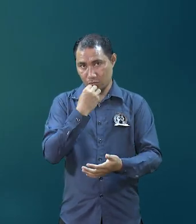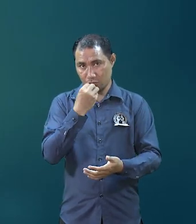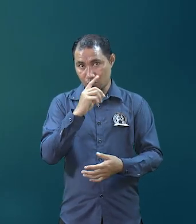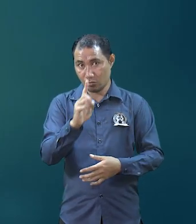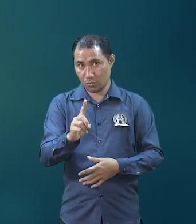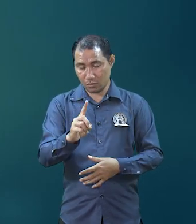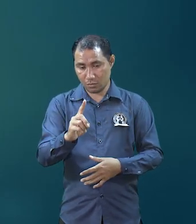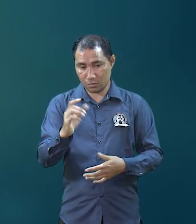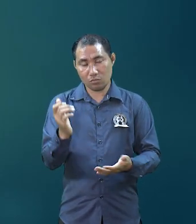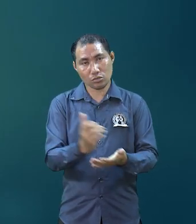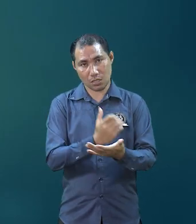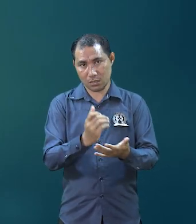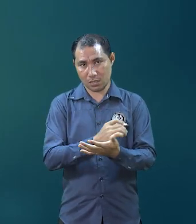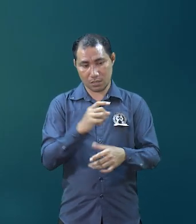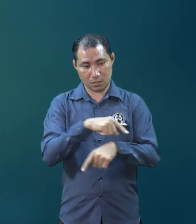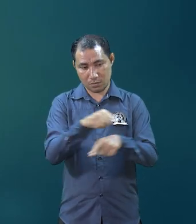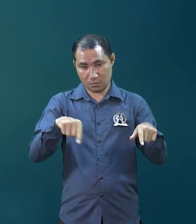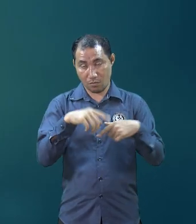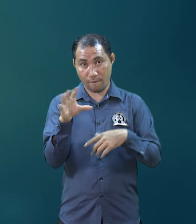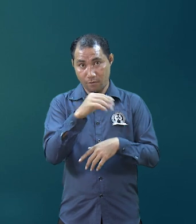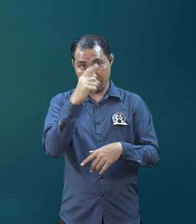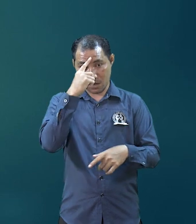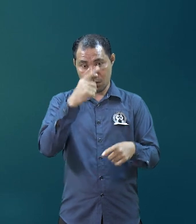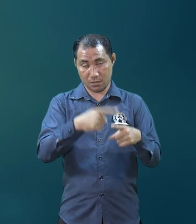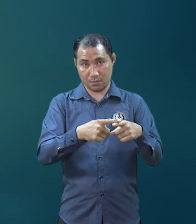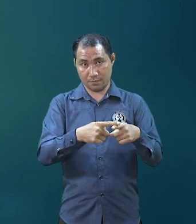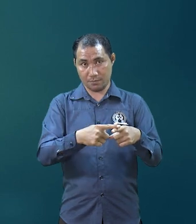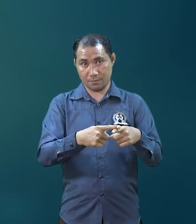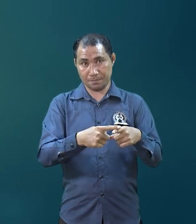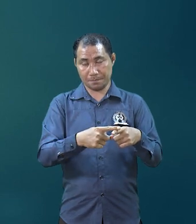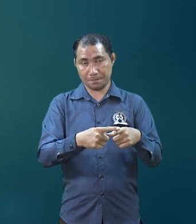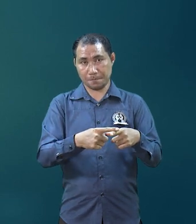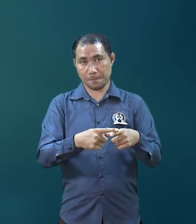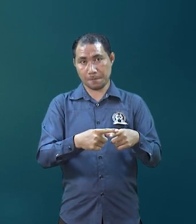to protect us from disease.